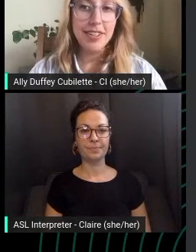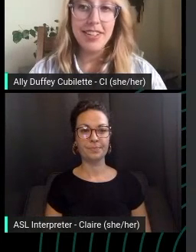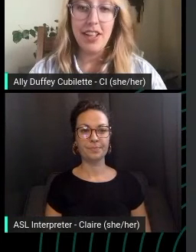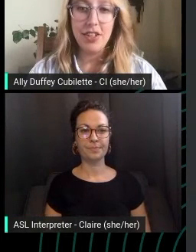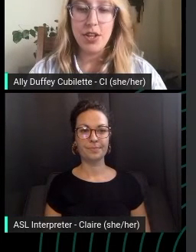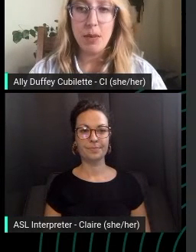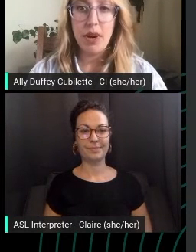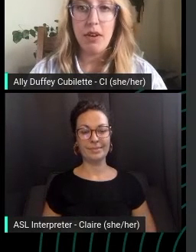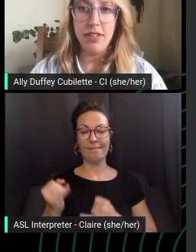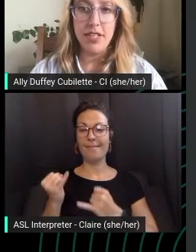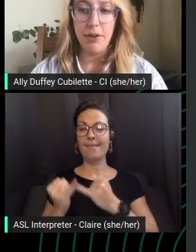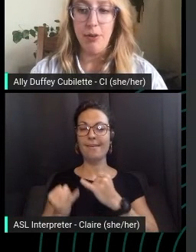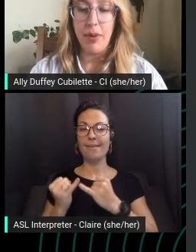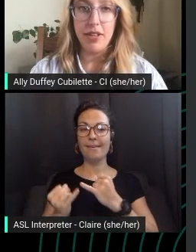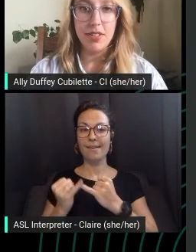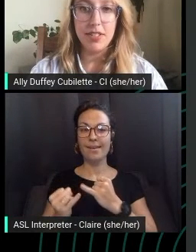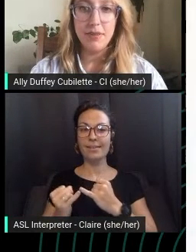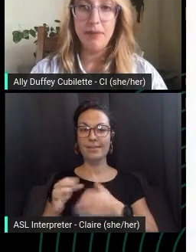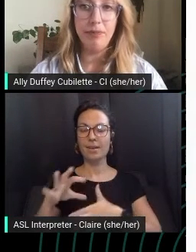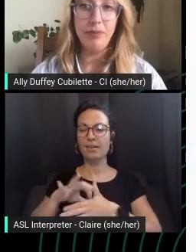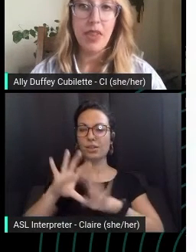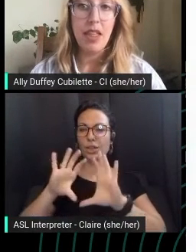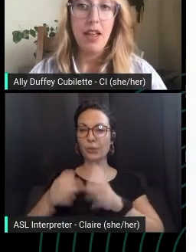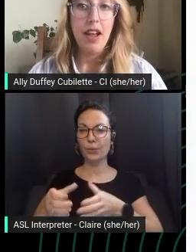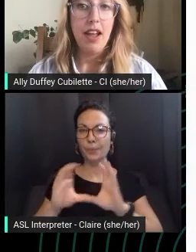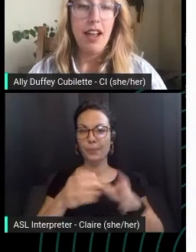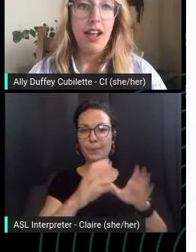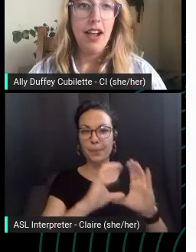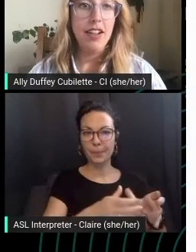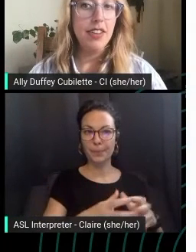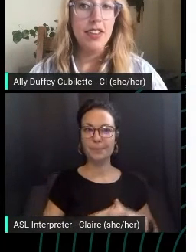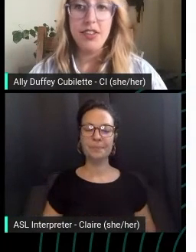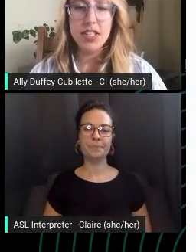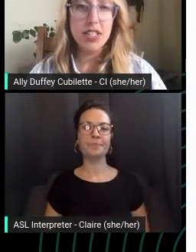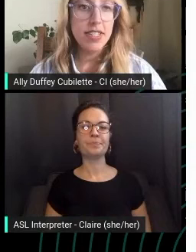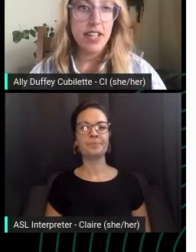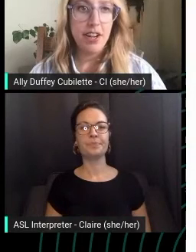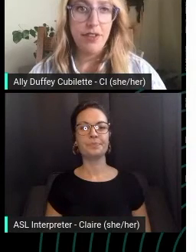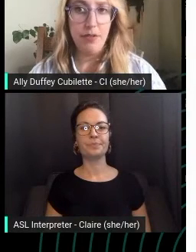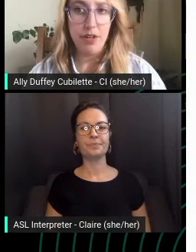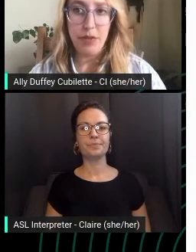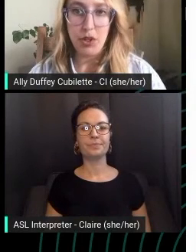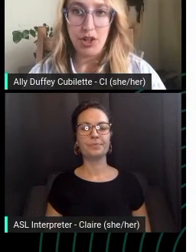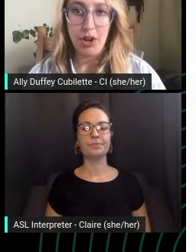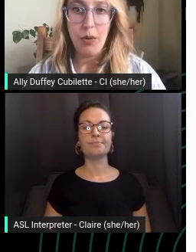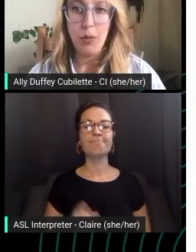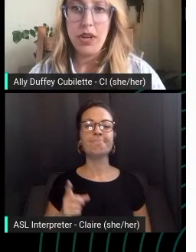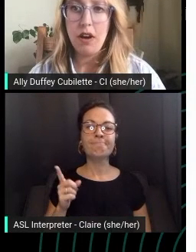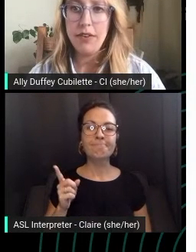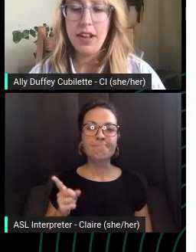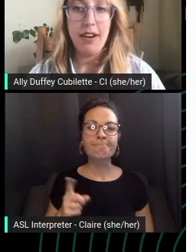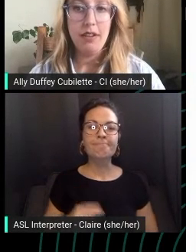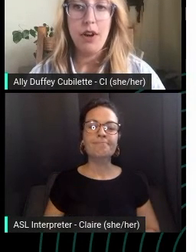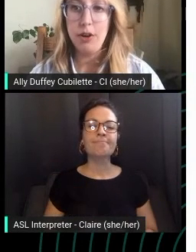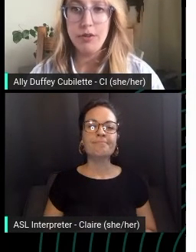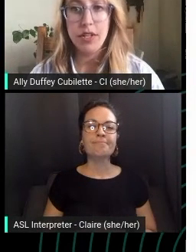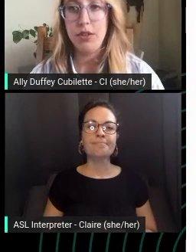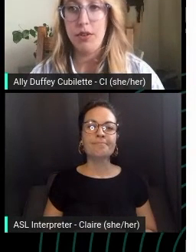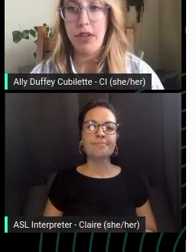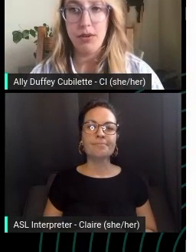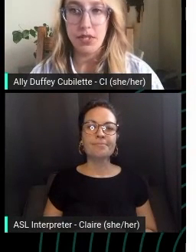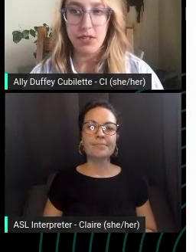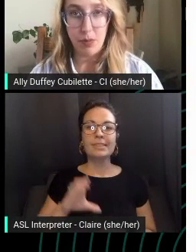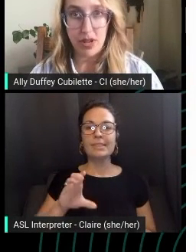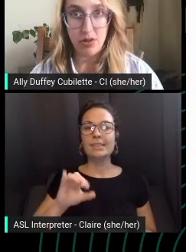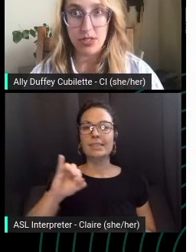And finally, let's talk about content groupings. This is a CI favorite feature. We often have hundreds